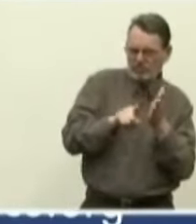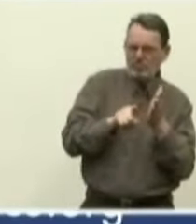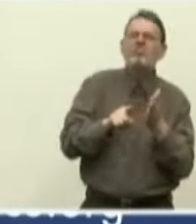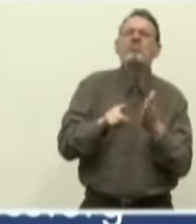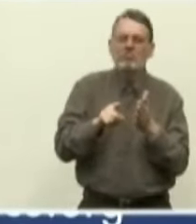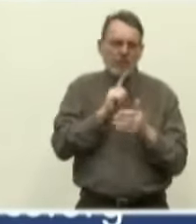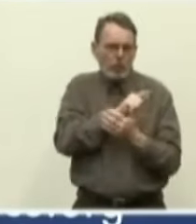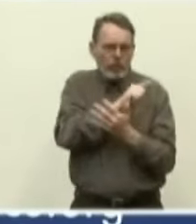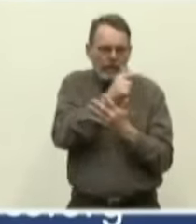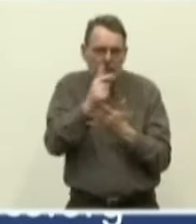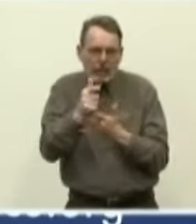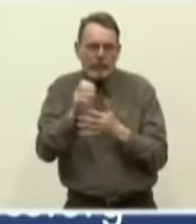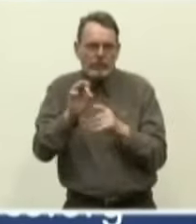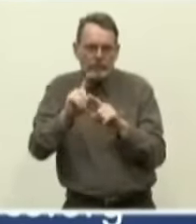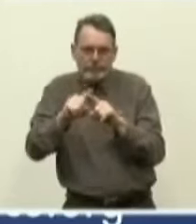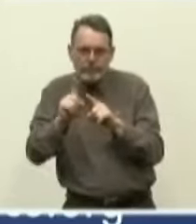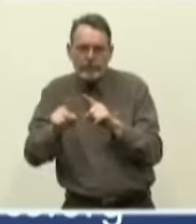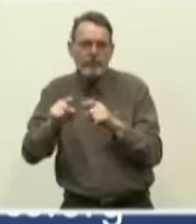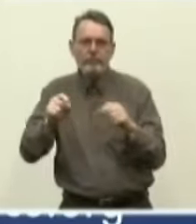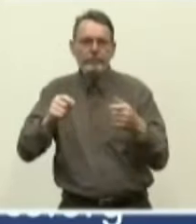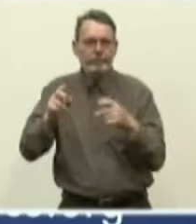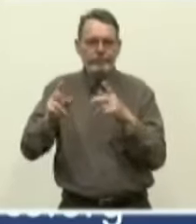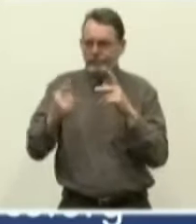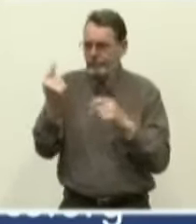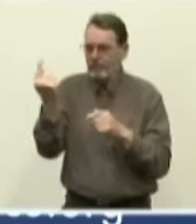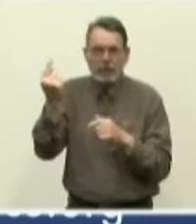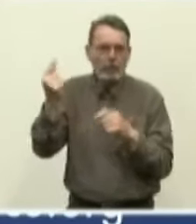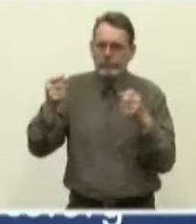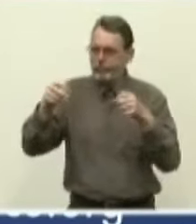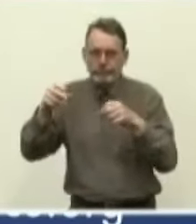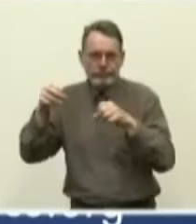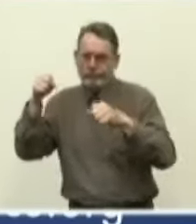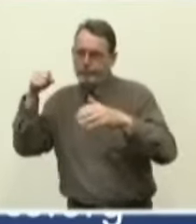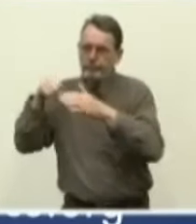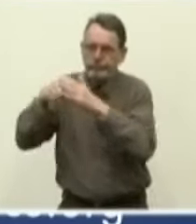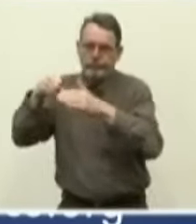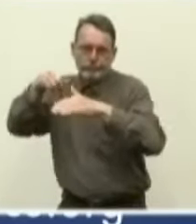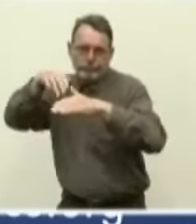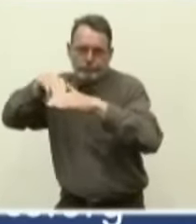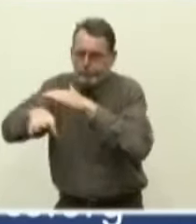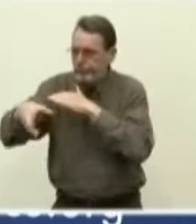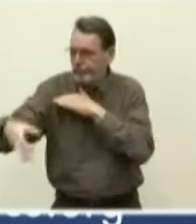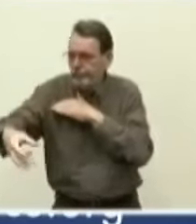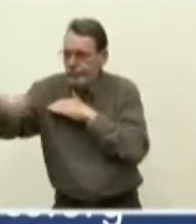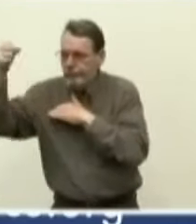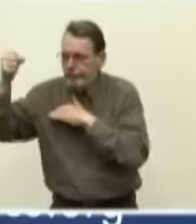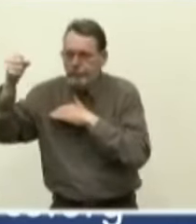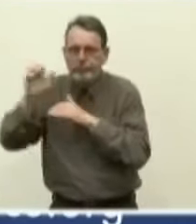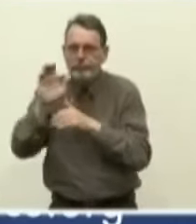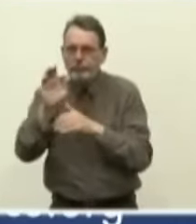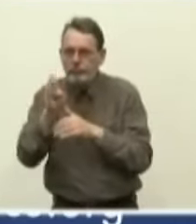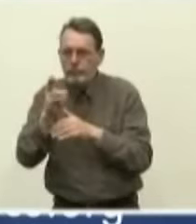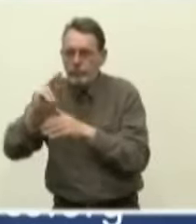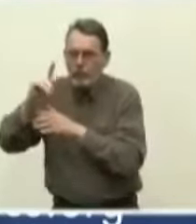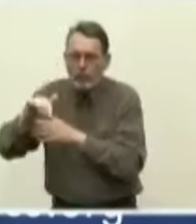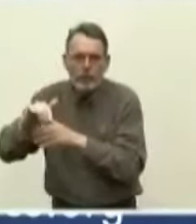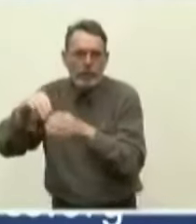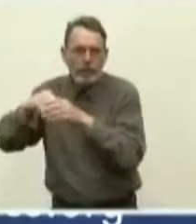a series of auto burglaries that occurred in the city and county of San Francisco involving a gray Mitsubishi.